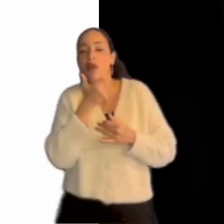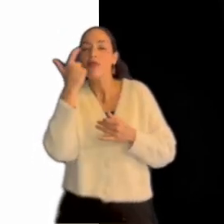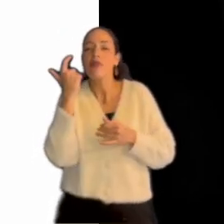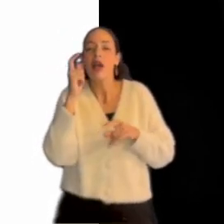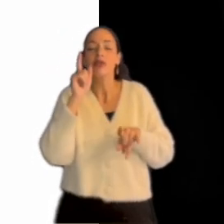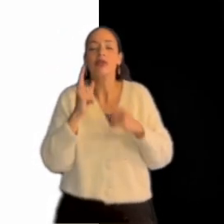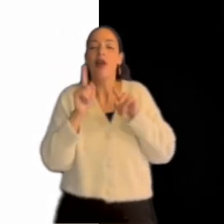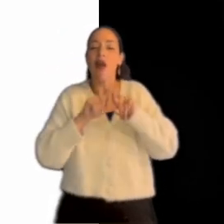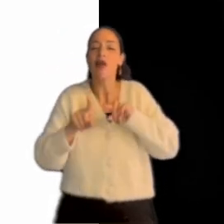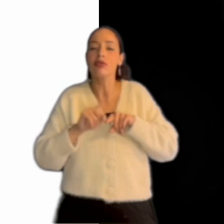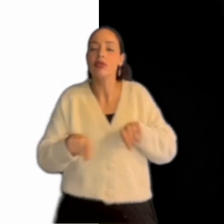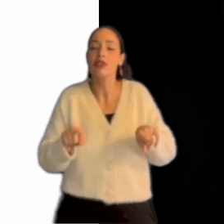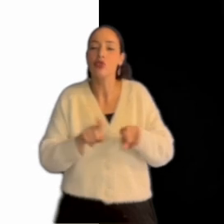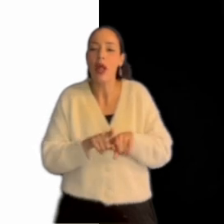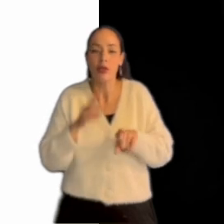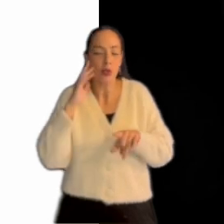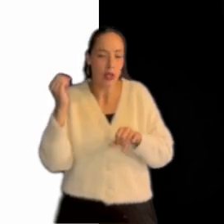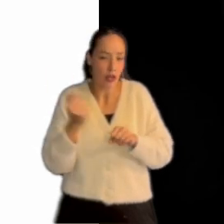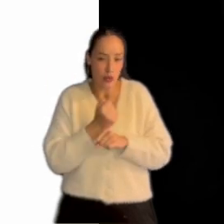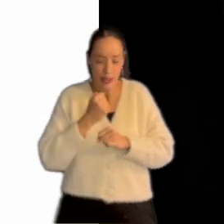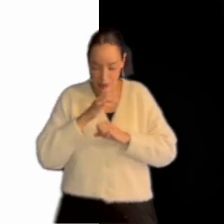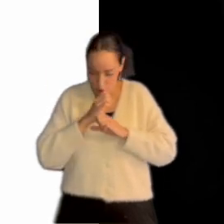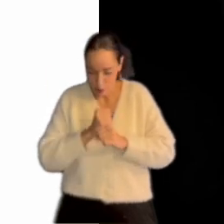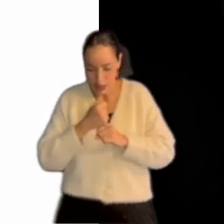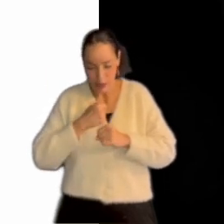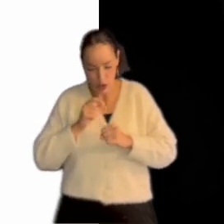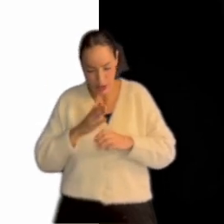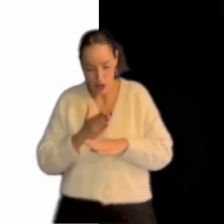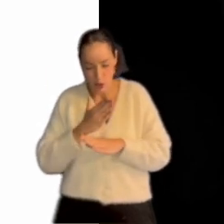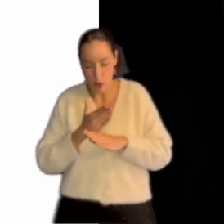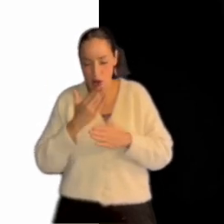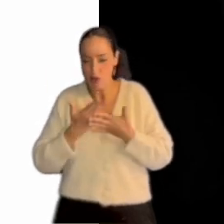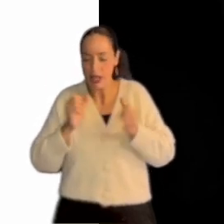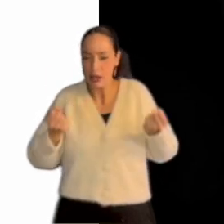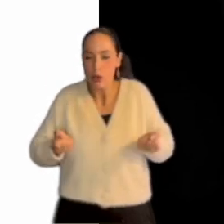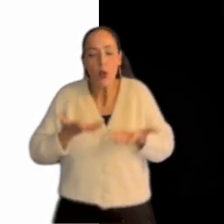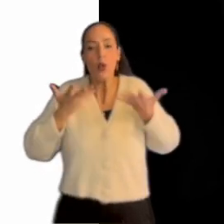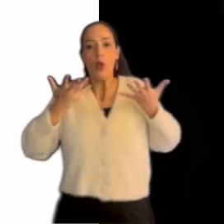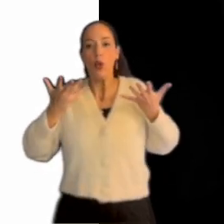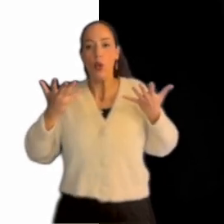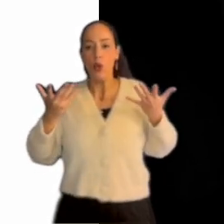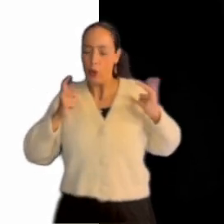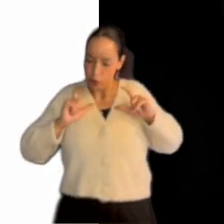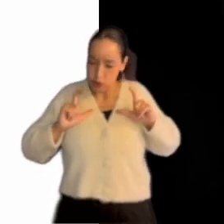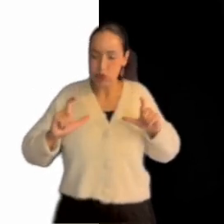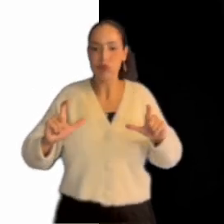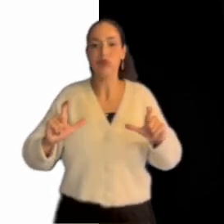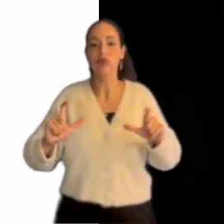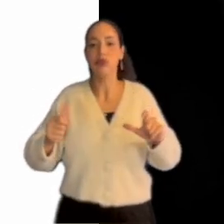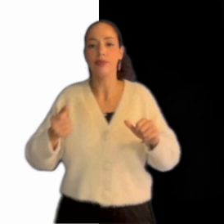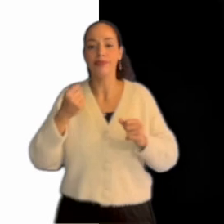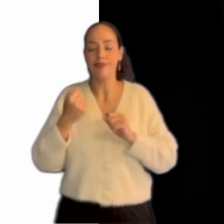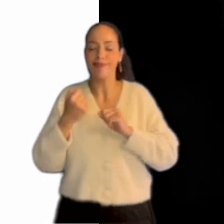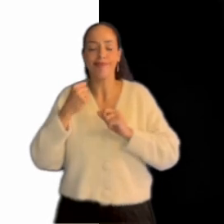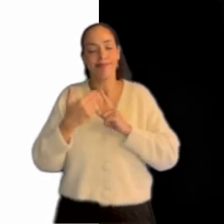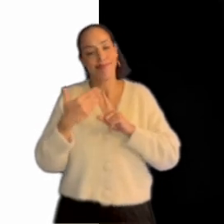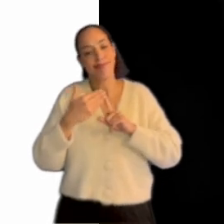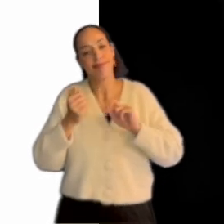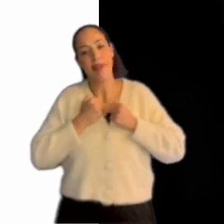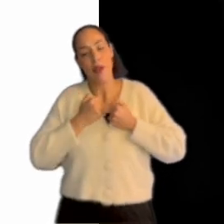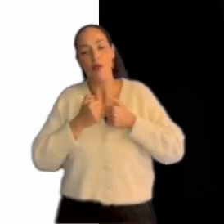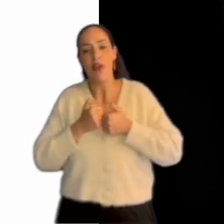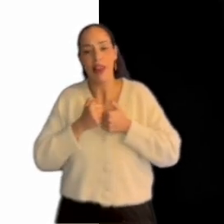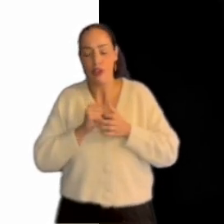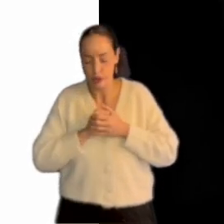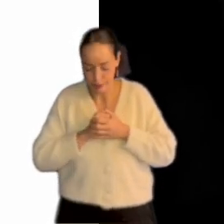revived. Knowing our value and our values. In their work, Fleck and Francis highlight how burnout and compassion fatigue are